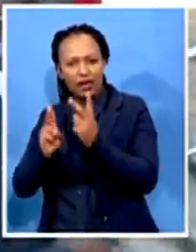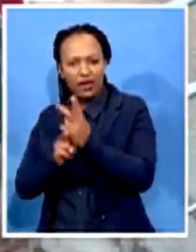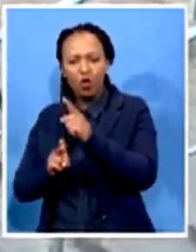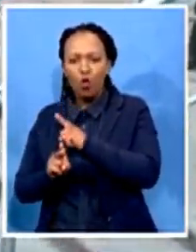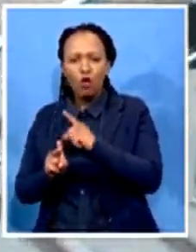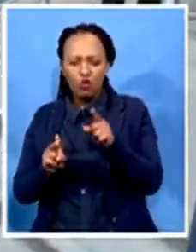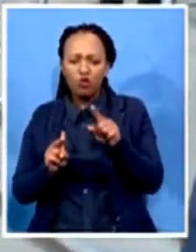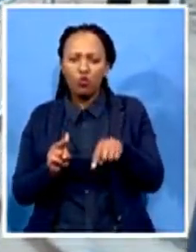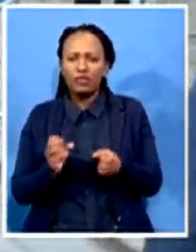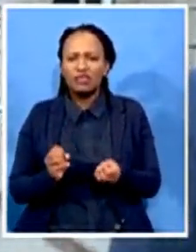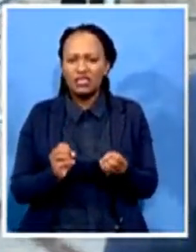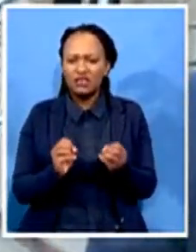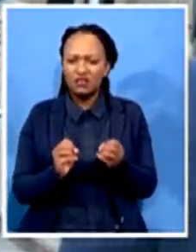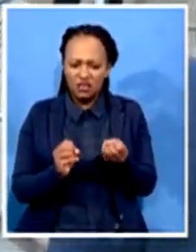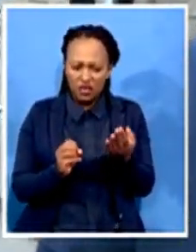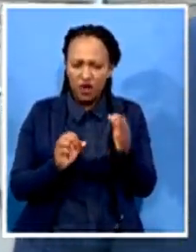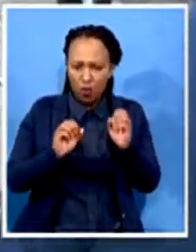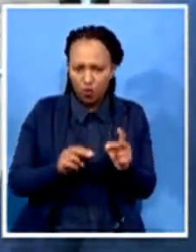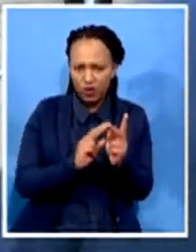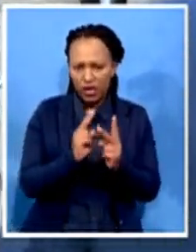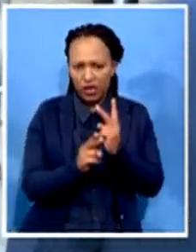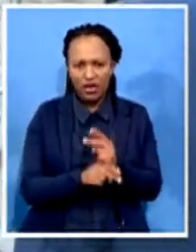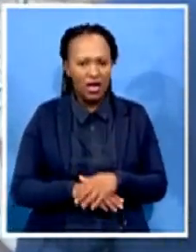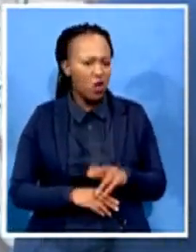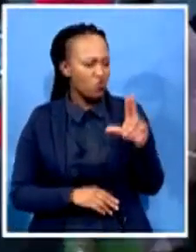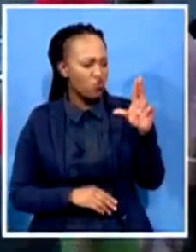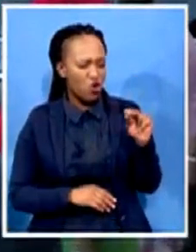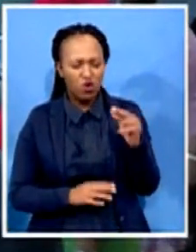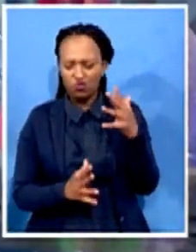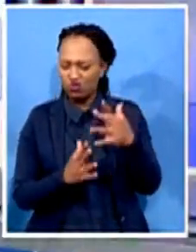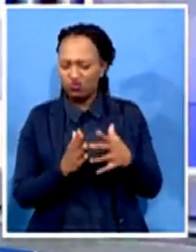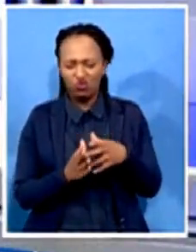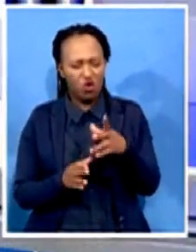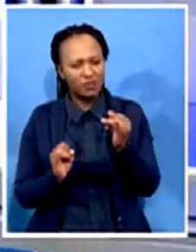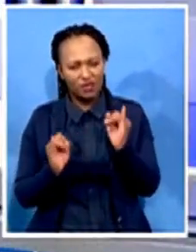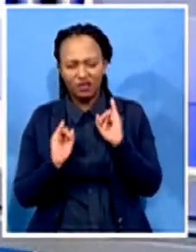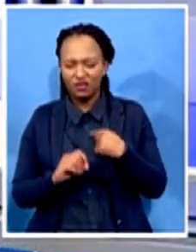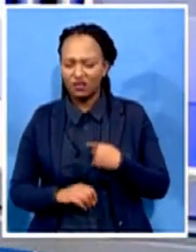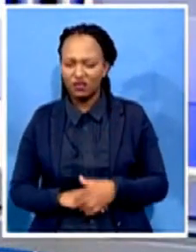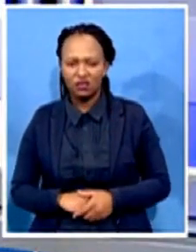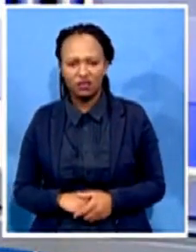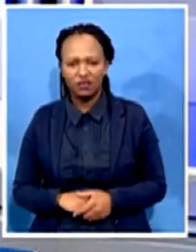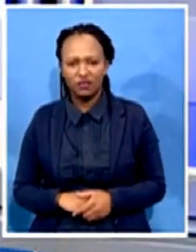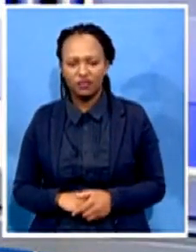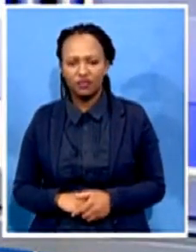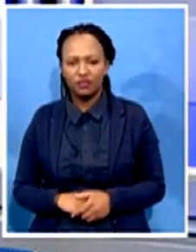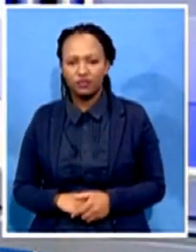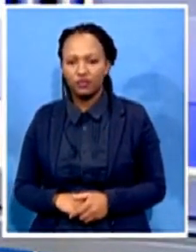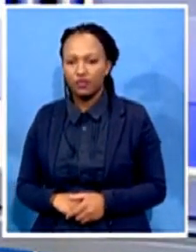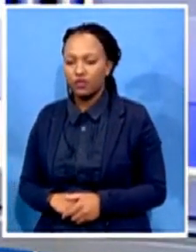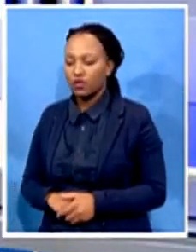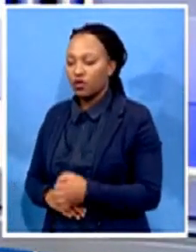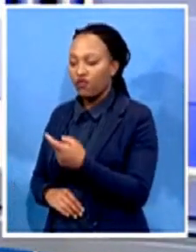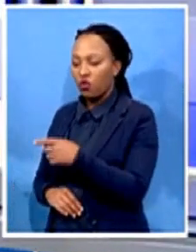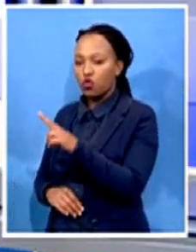No. This is a joke. I'm serious. Seriously. So, in terms of the UDM, how are you going to take this fight forward? Will